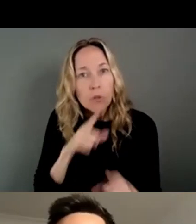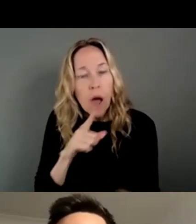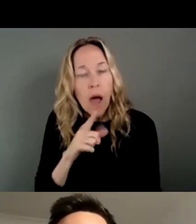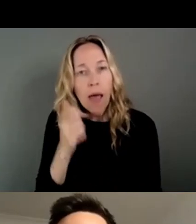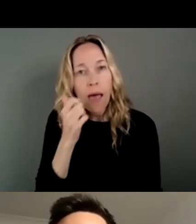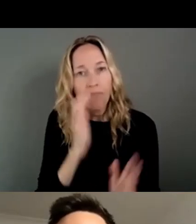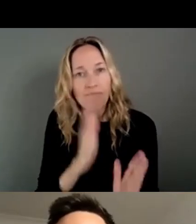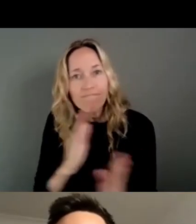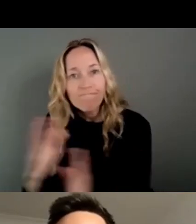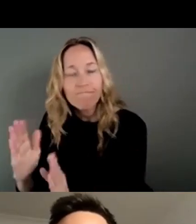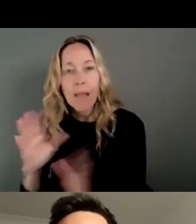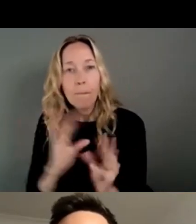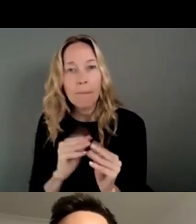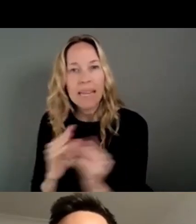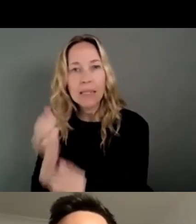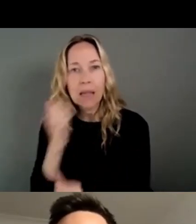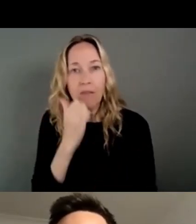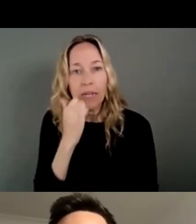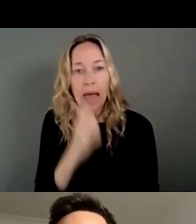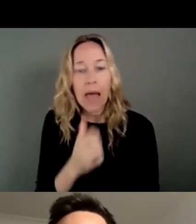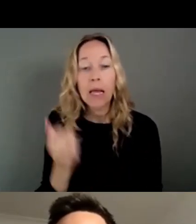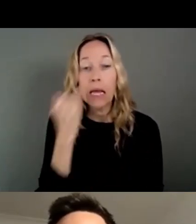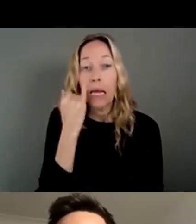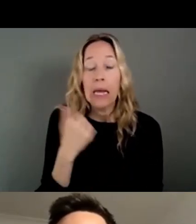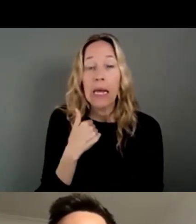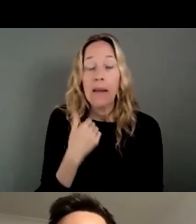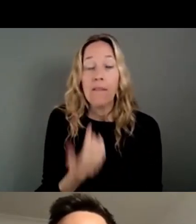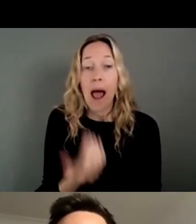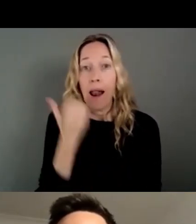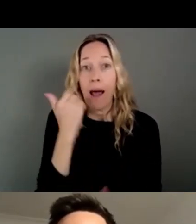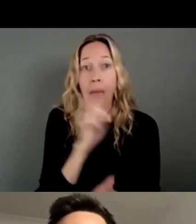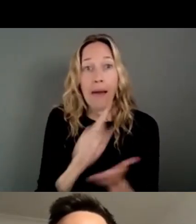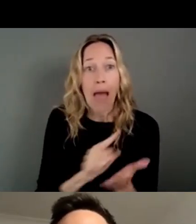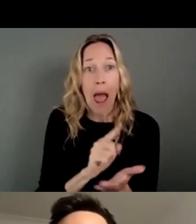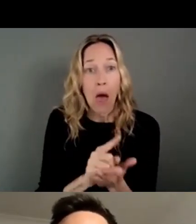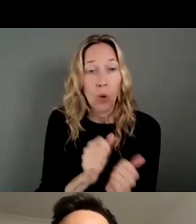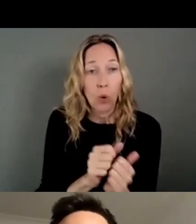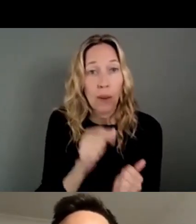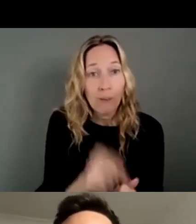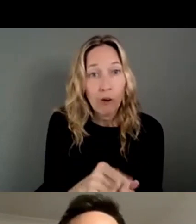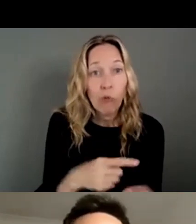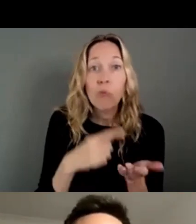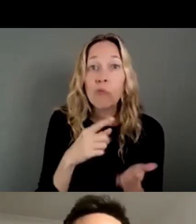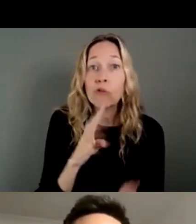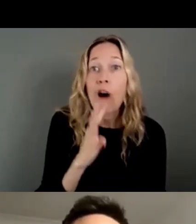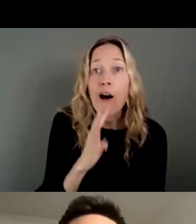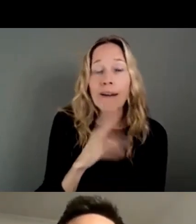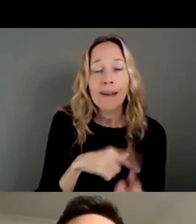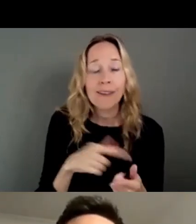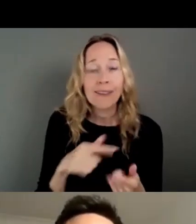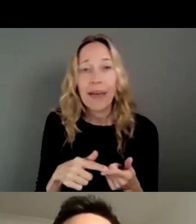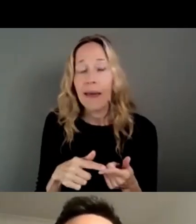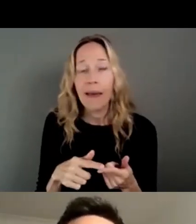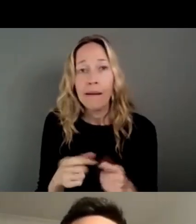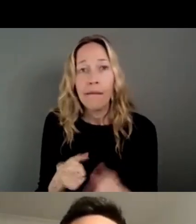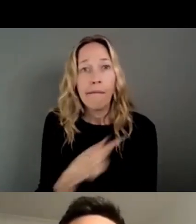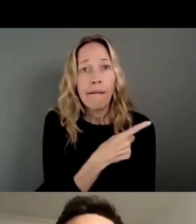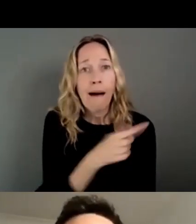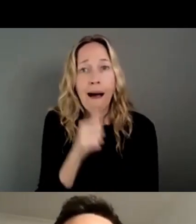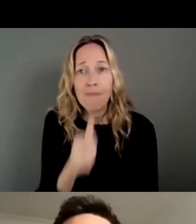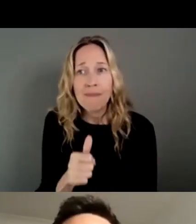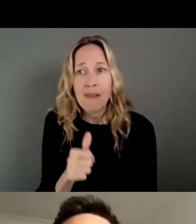have to say, if I spend an hour with you, I'm not spending that hour booking shows, right, and getting you work. So it's a bit of